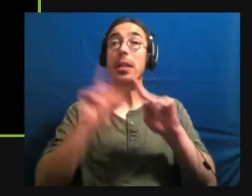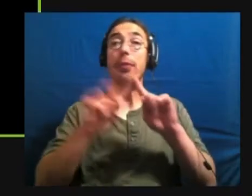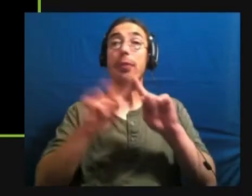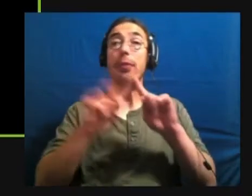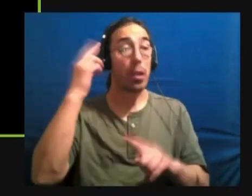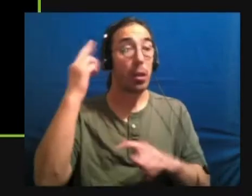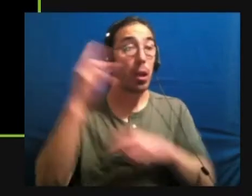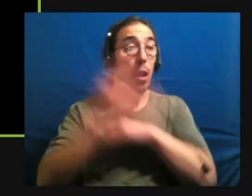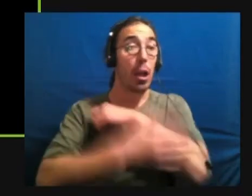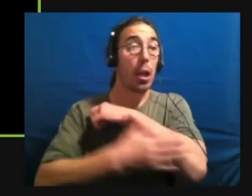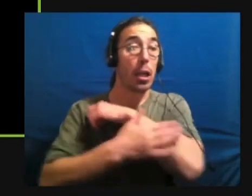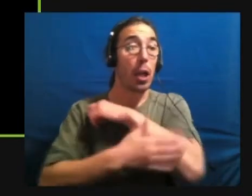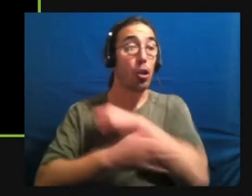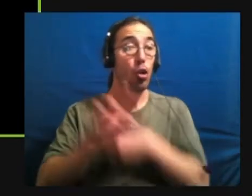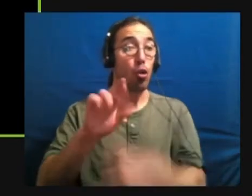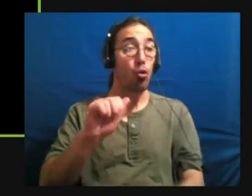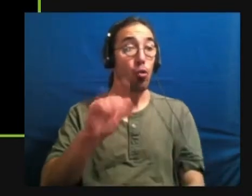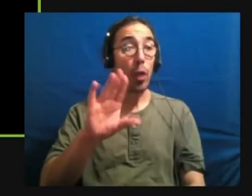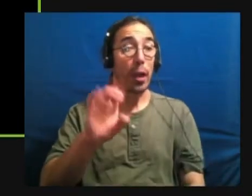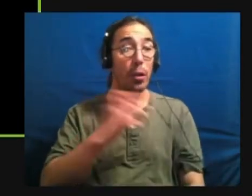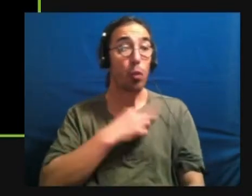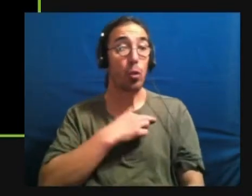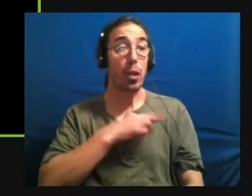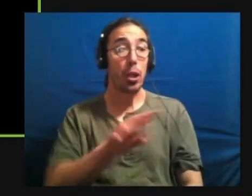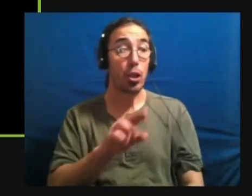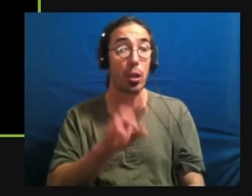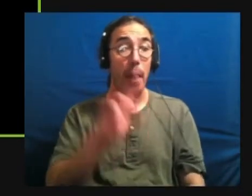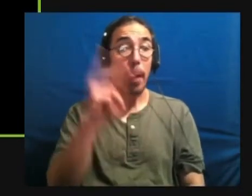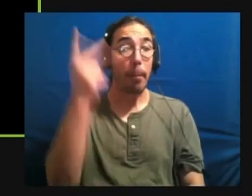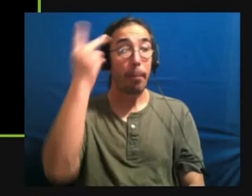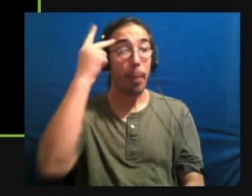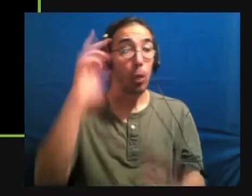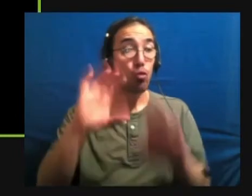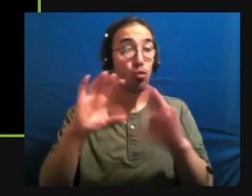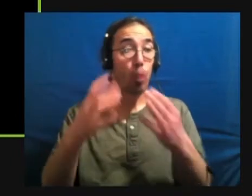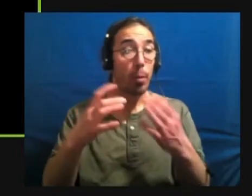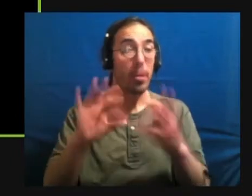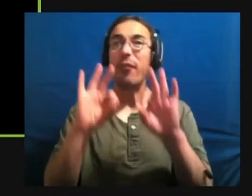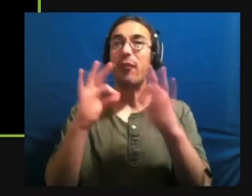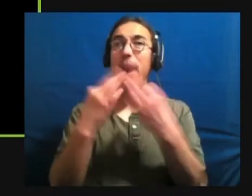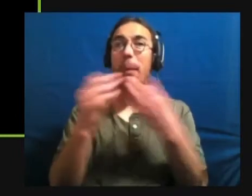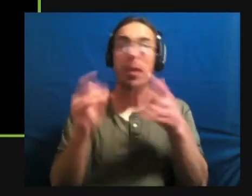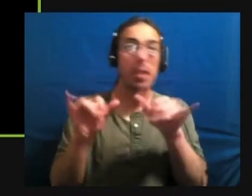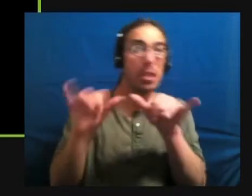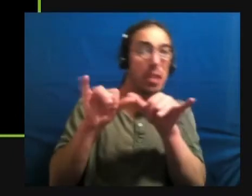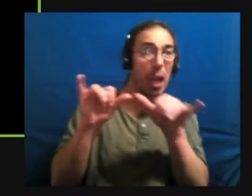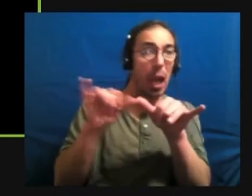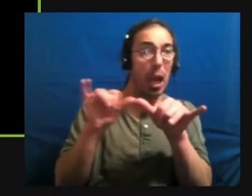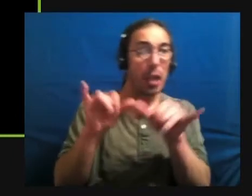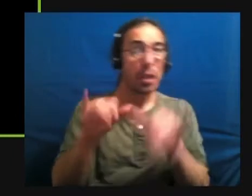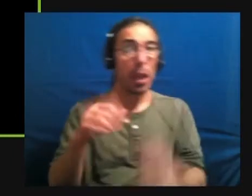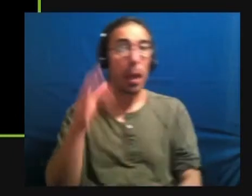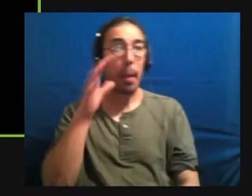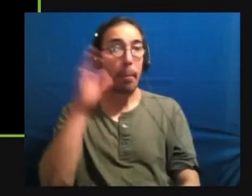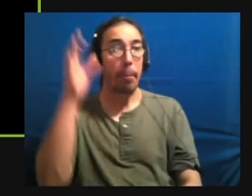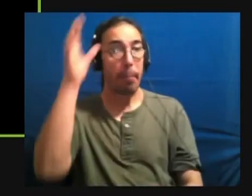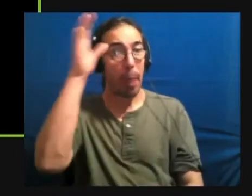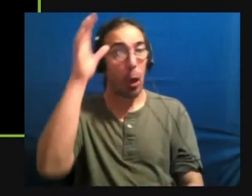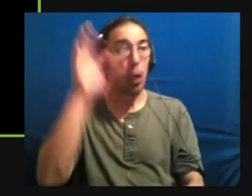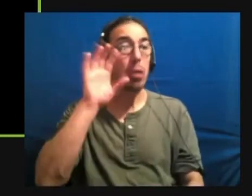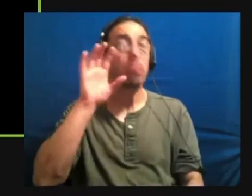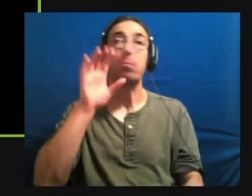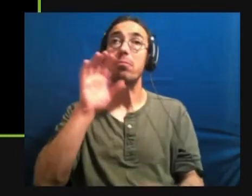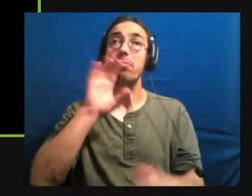political party, family size, parental status, gender, language spoken, socioeconomic